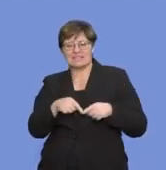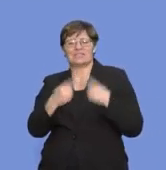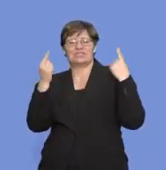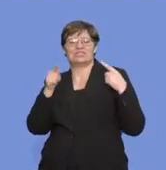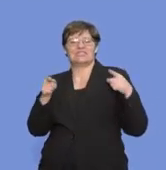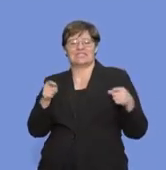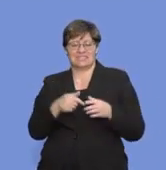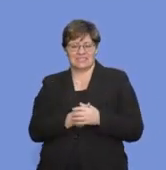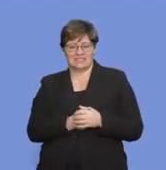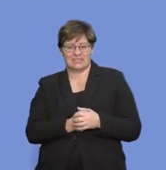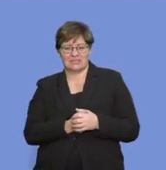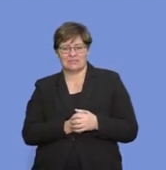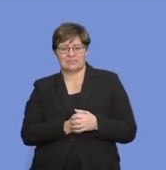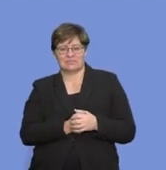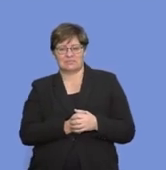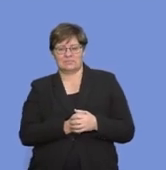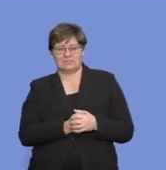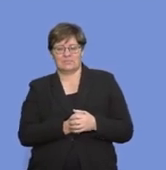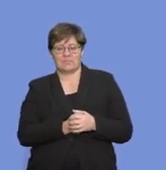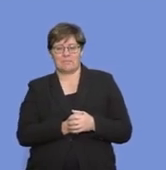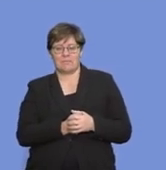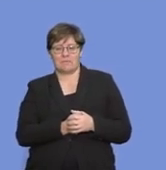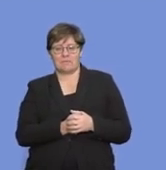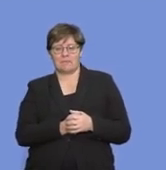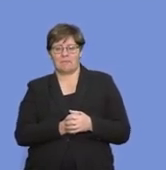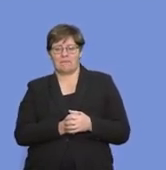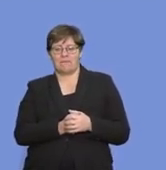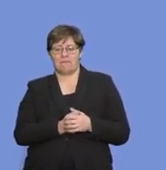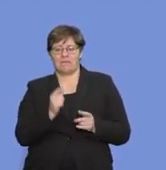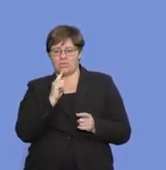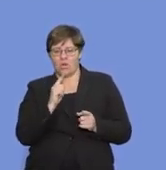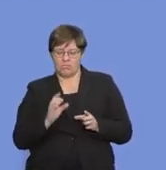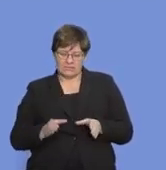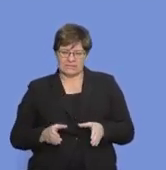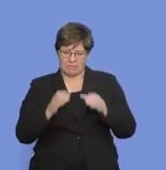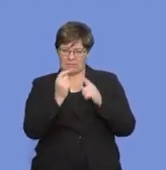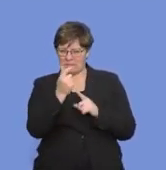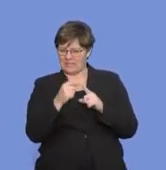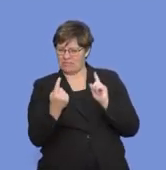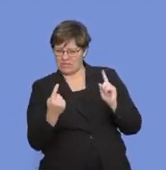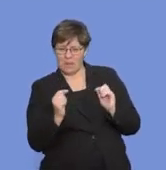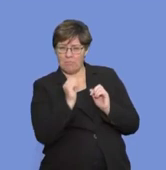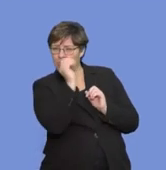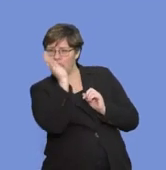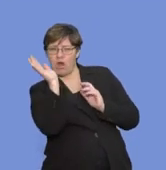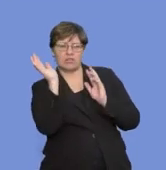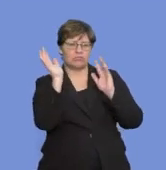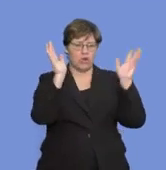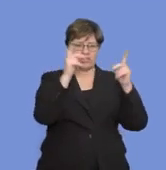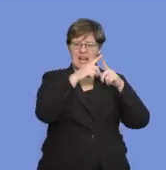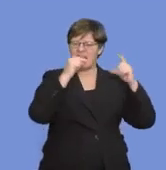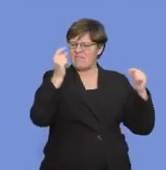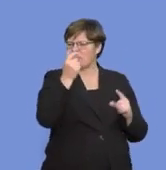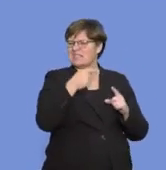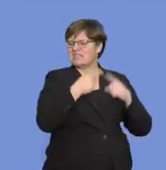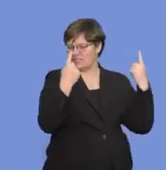you know, it's quite different to this one, or it's quite a bit different. So you can see the stem is quite different, and the branches